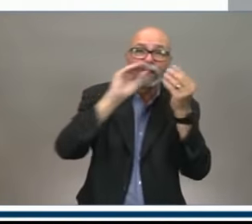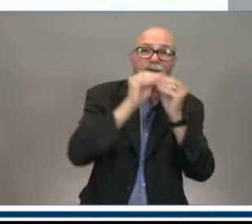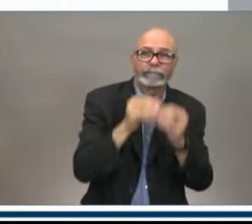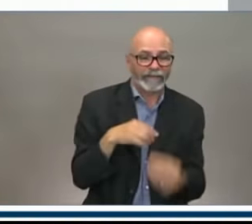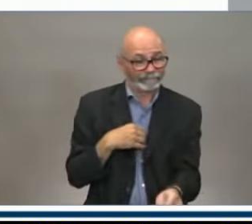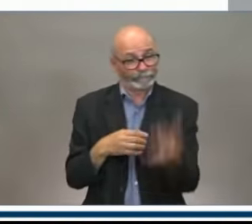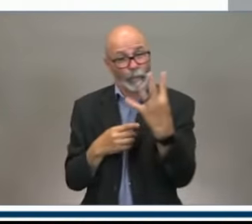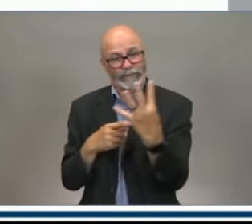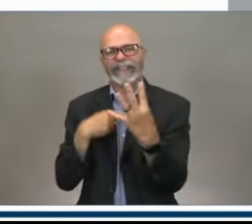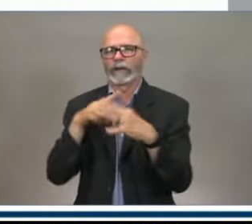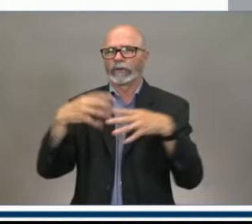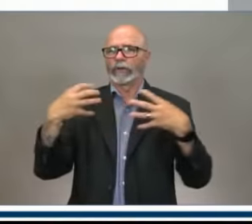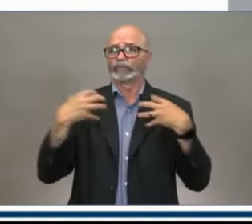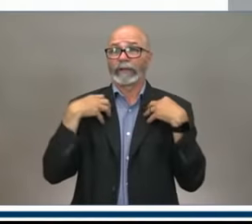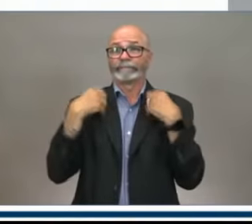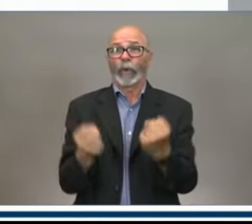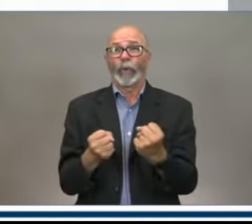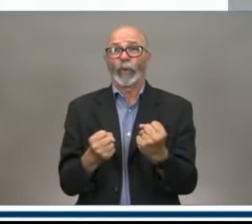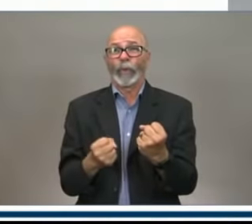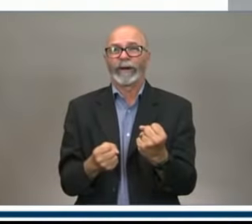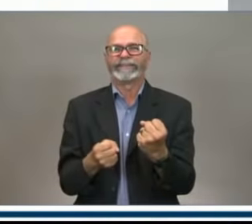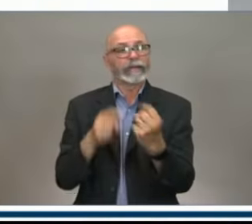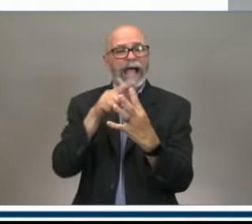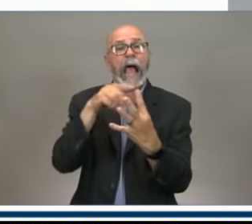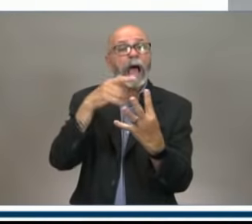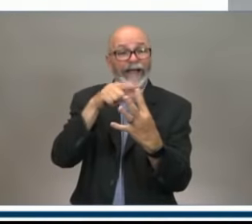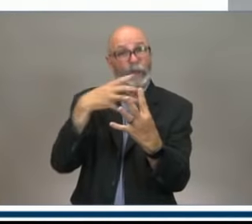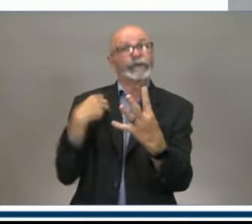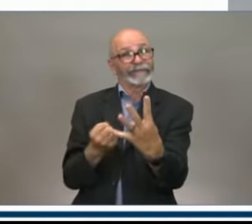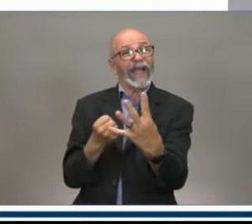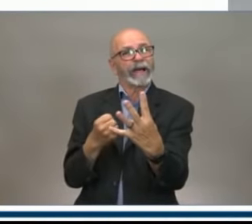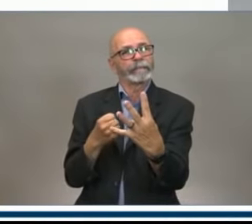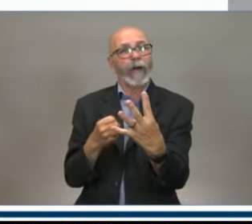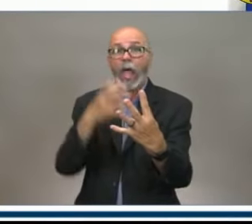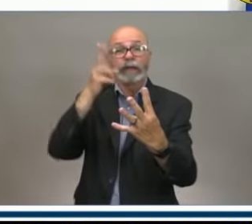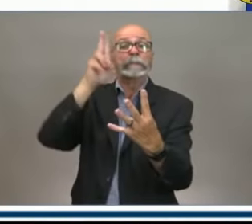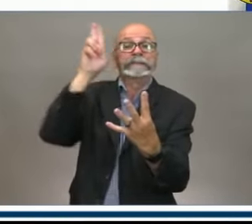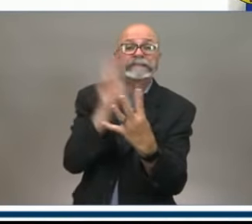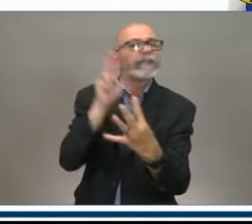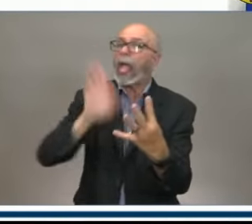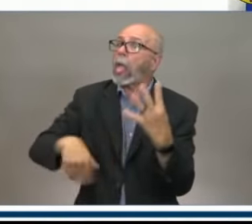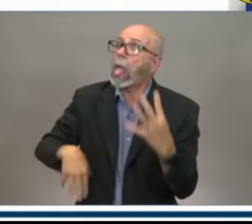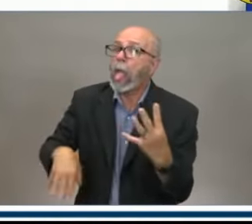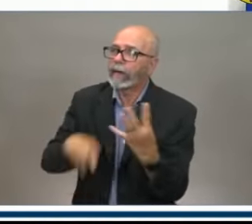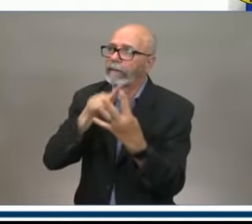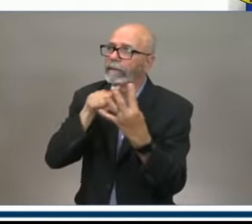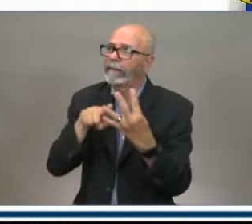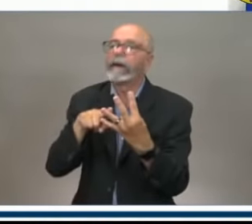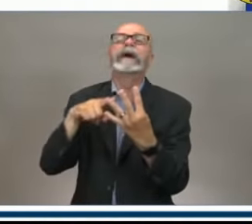been fully finished and signed off by public health. Go ahead, Graham, with your follow-up.